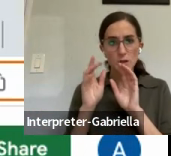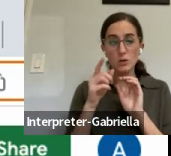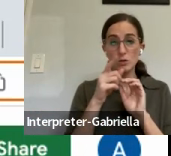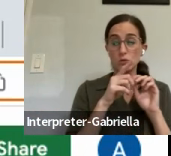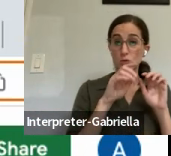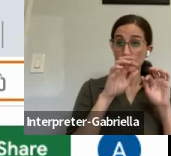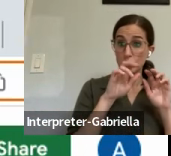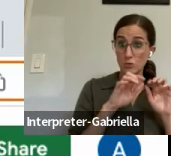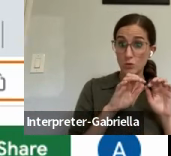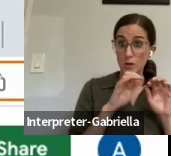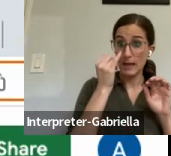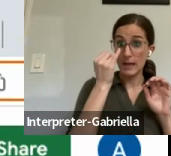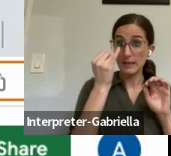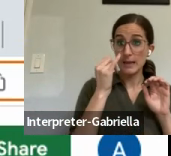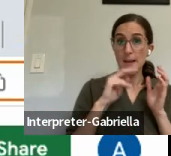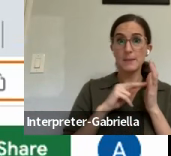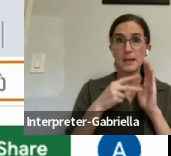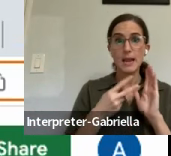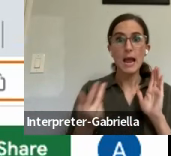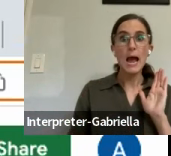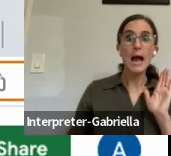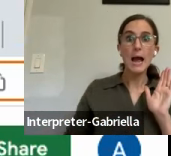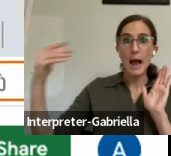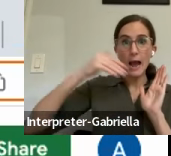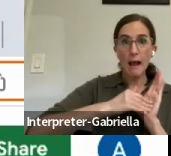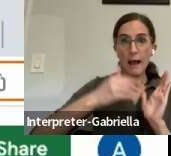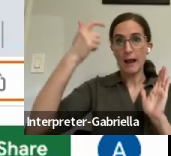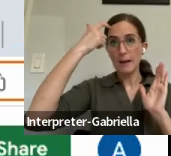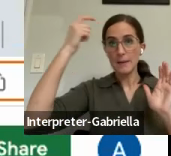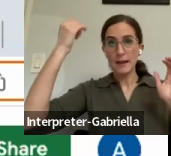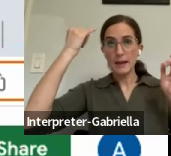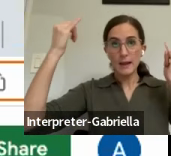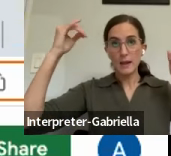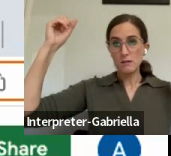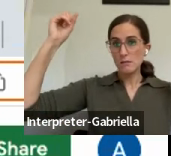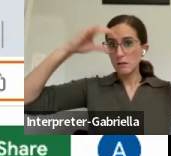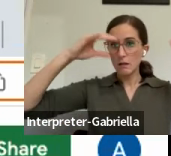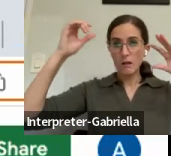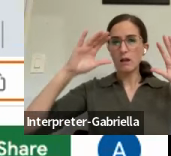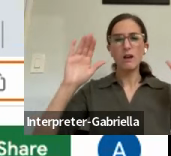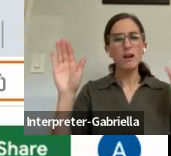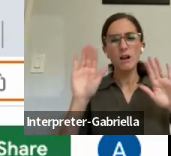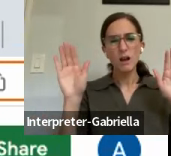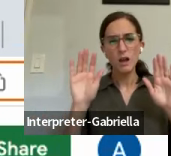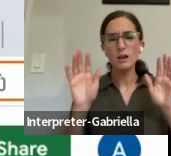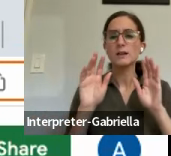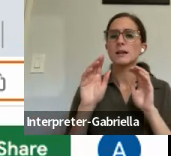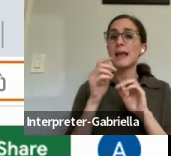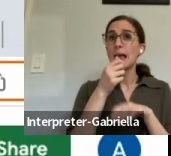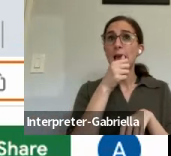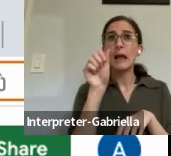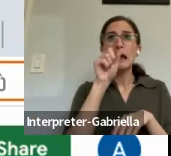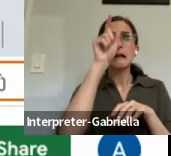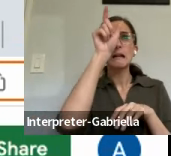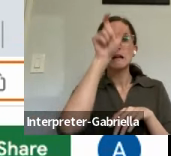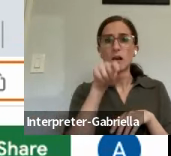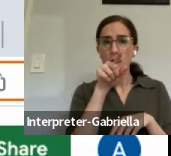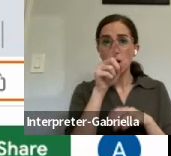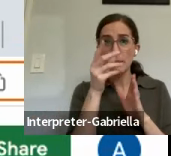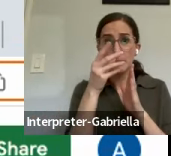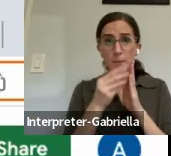re-brainstorm. The ask is there anything that is missing that should be a very high priority given